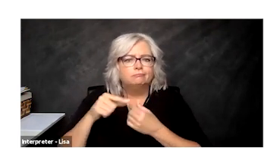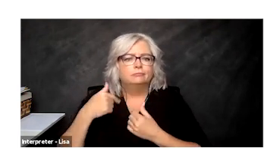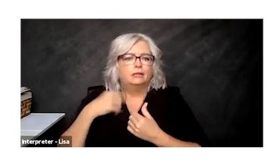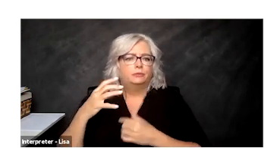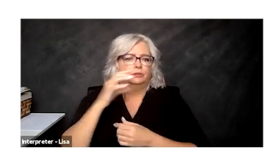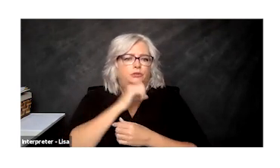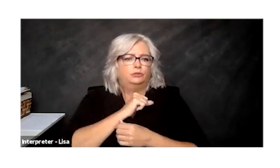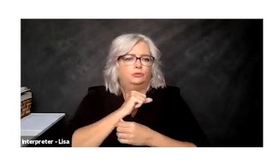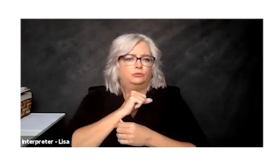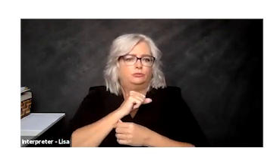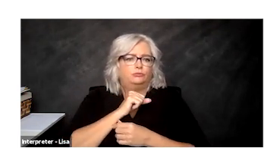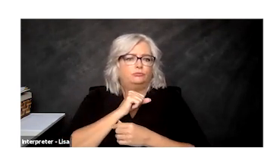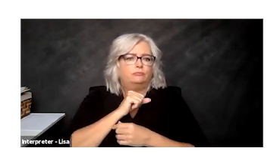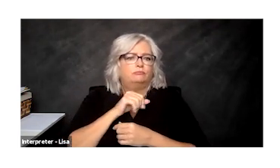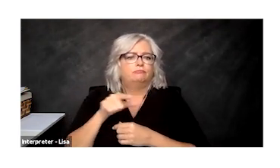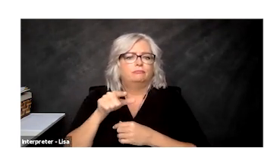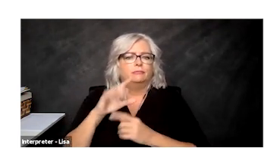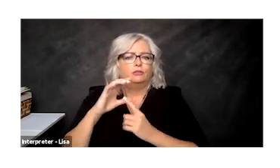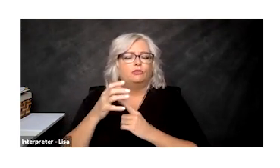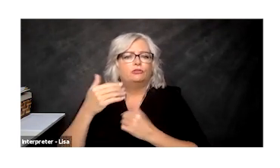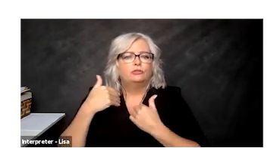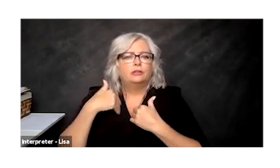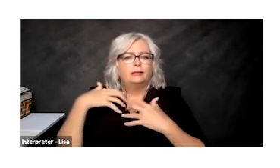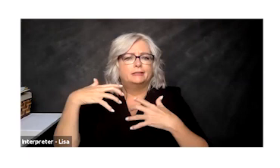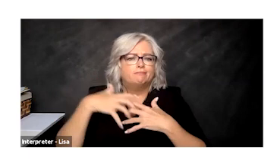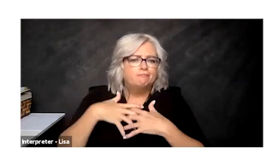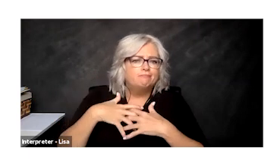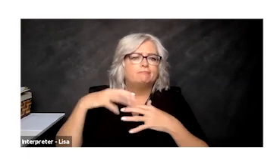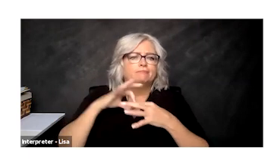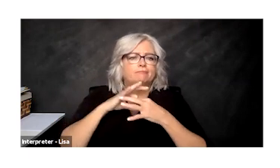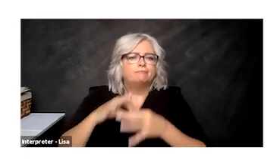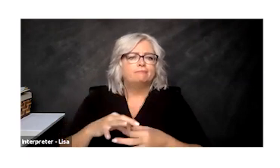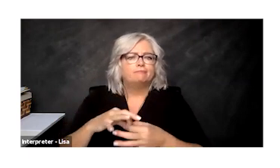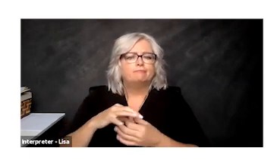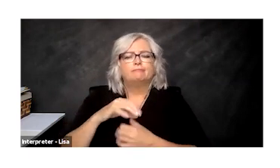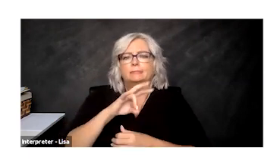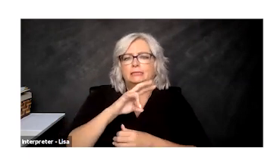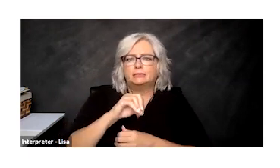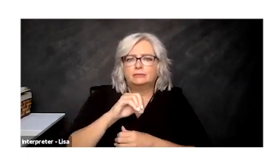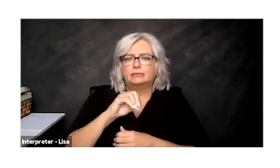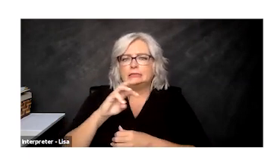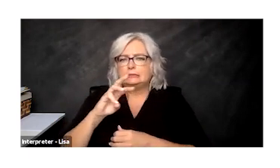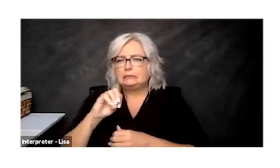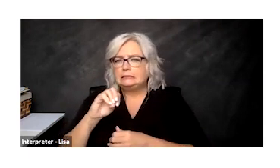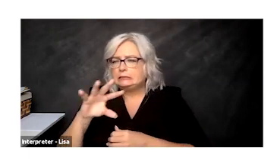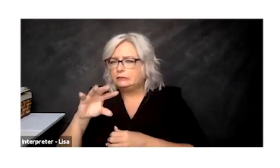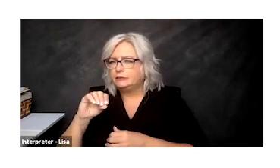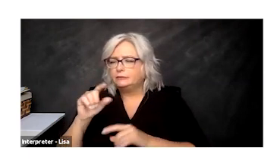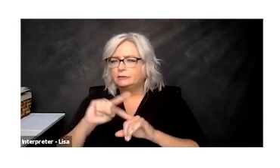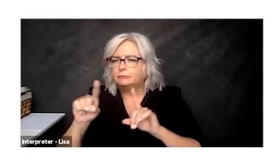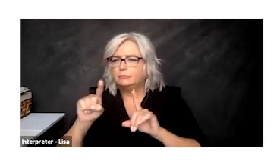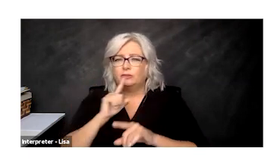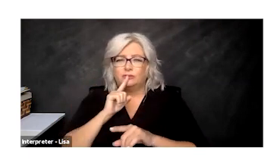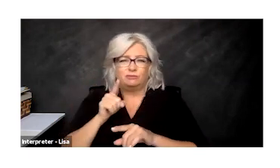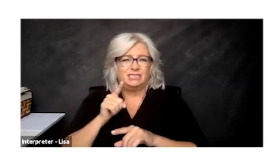assumed that ball culture had its origins in the 1970s, 1960s, 1950s, but there have been a number of important